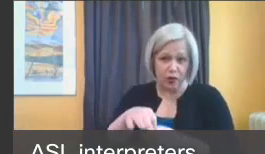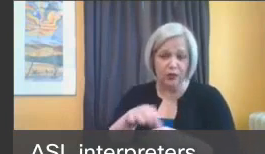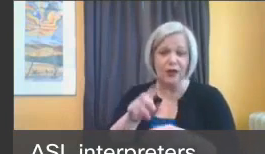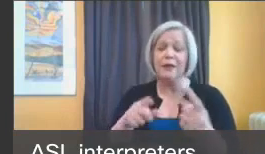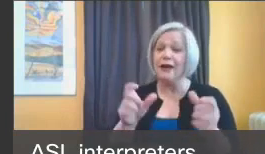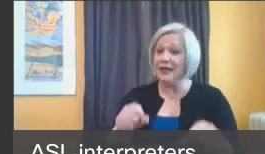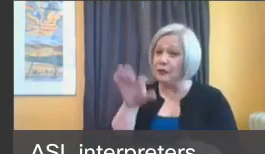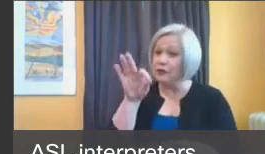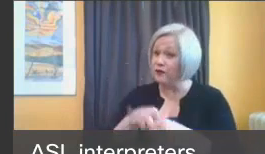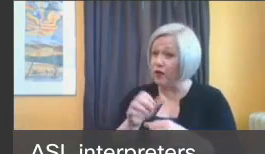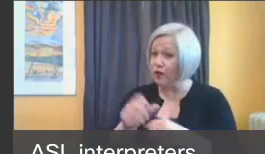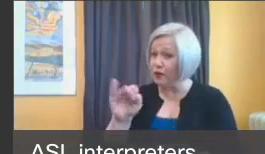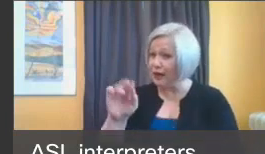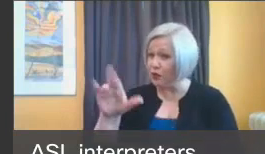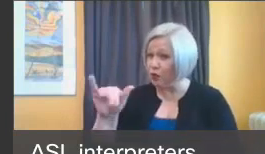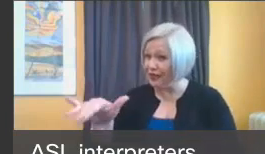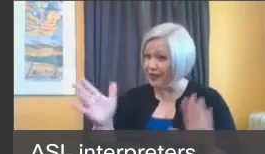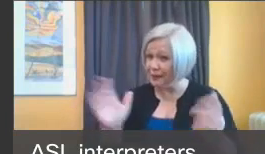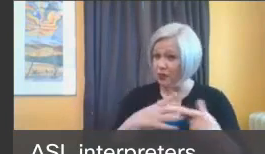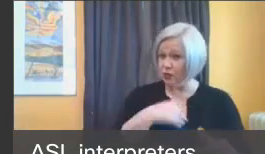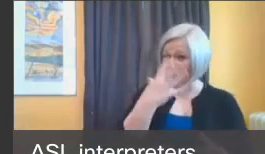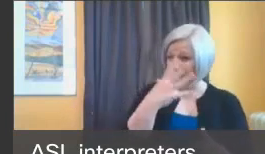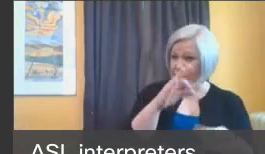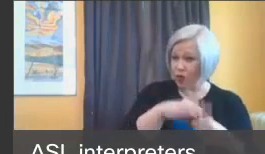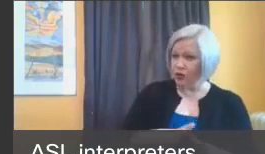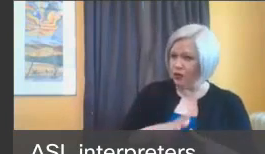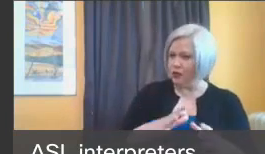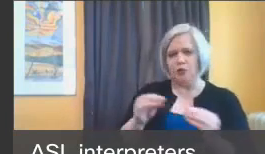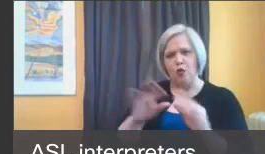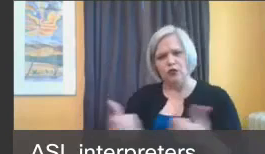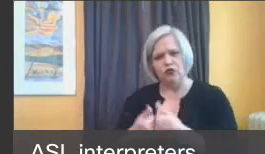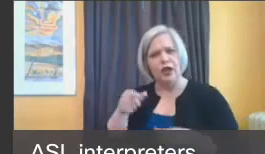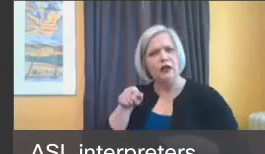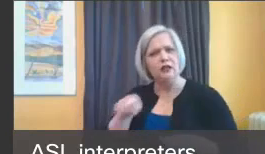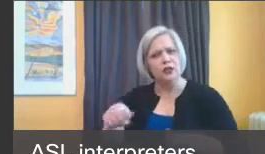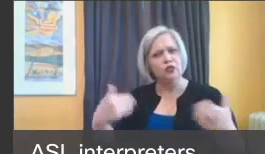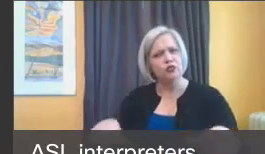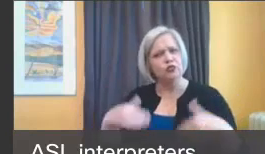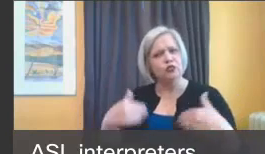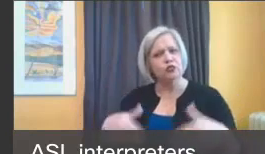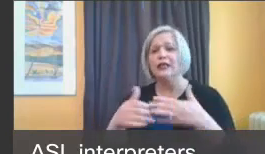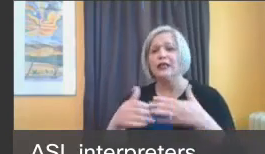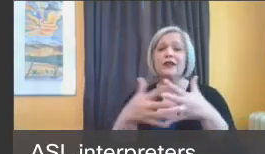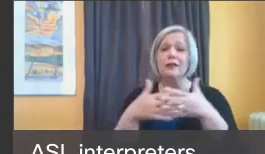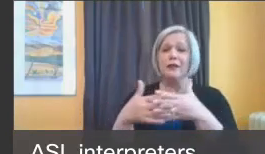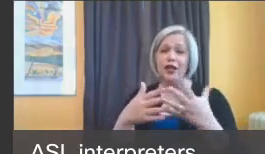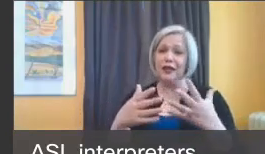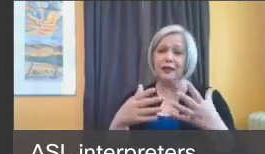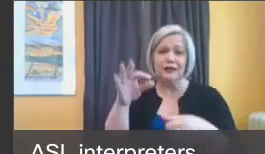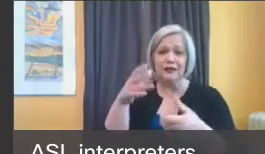for minorities as compared to white voters for a long time. And this is true even as American democracy has evolved towards being more